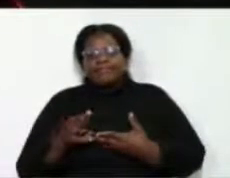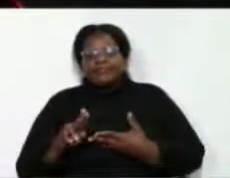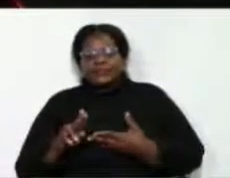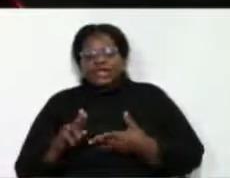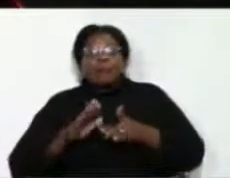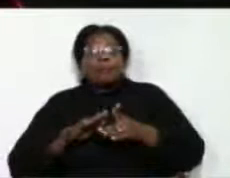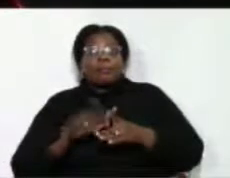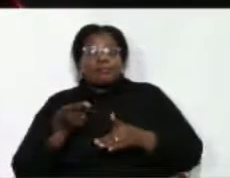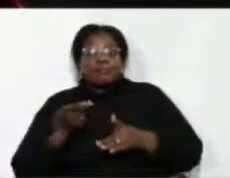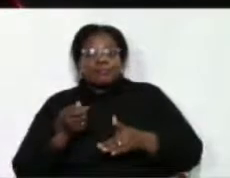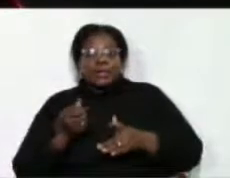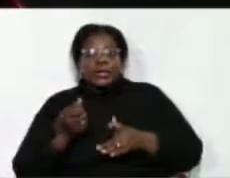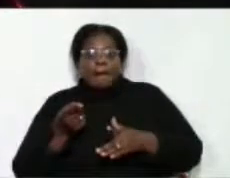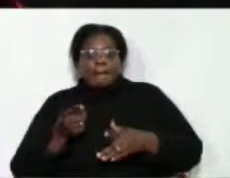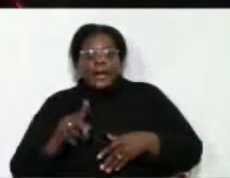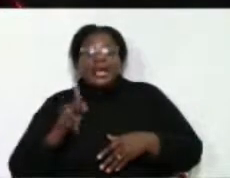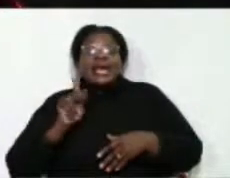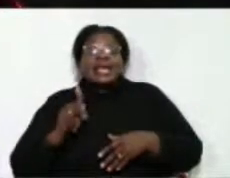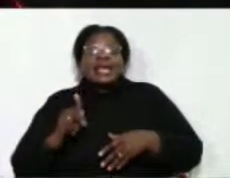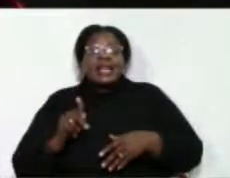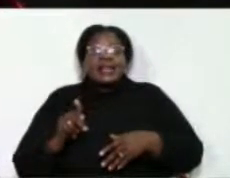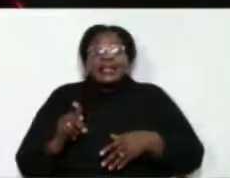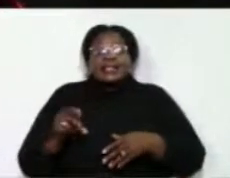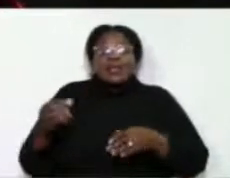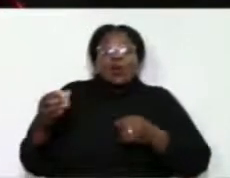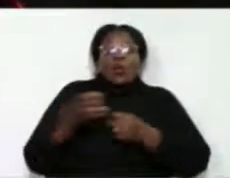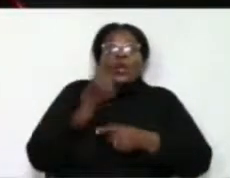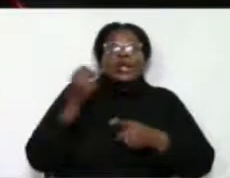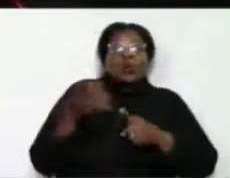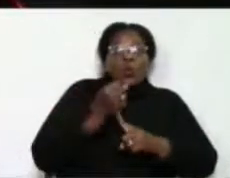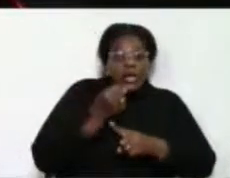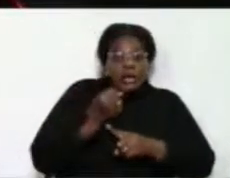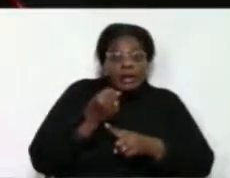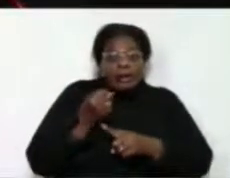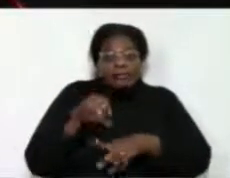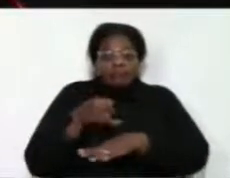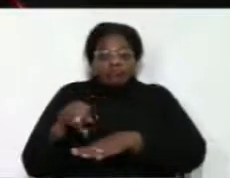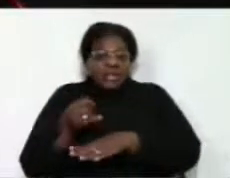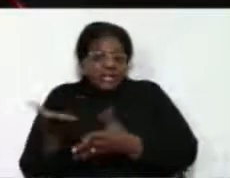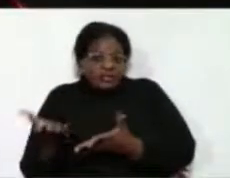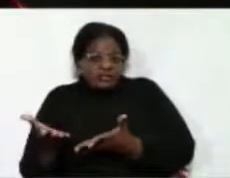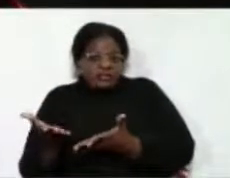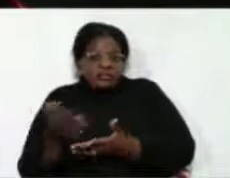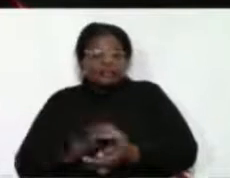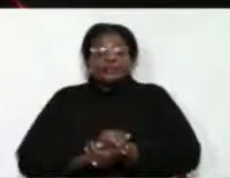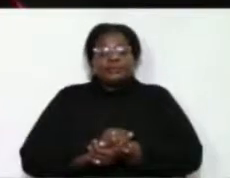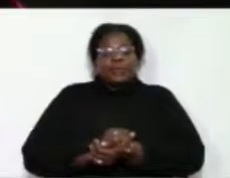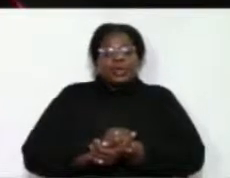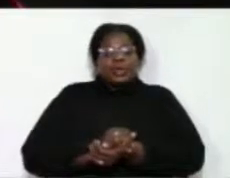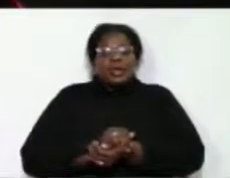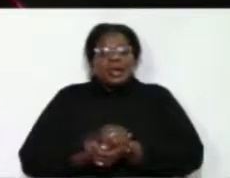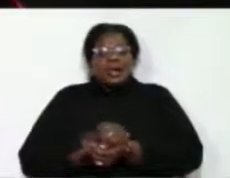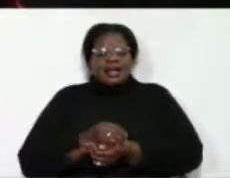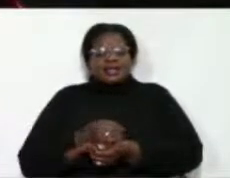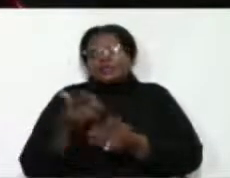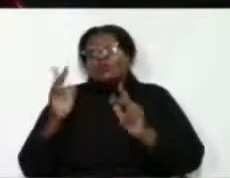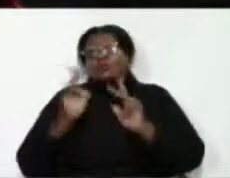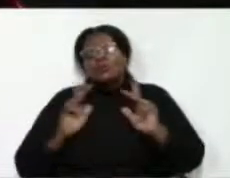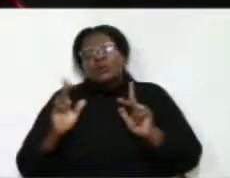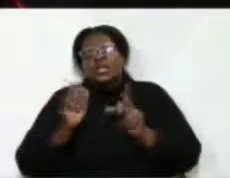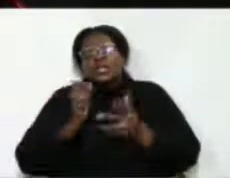money, but it's a win-win situation for two people. So I don't know, the viewers can even write in, they